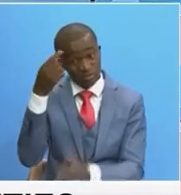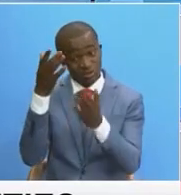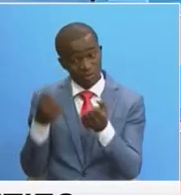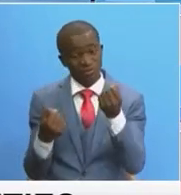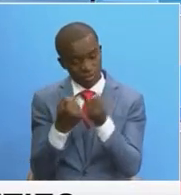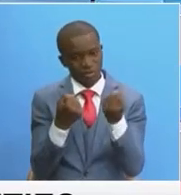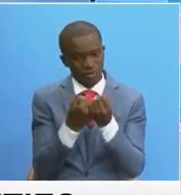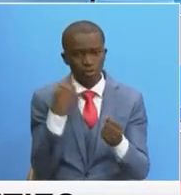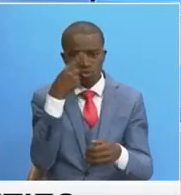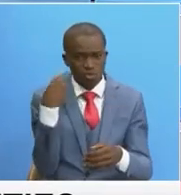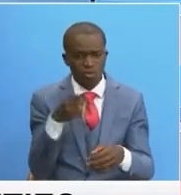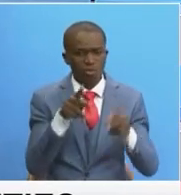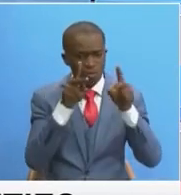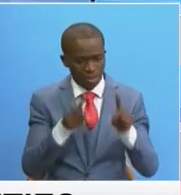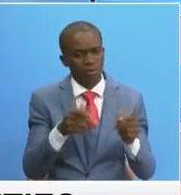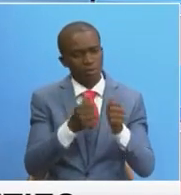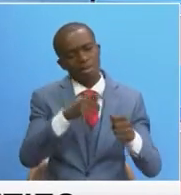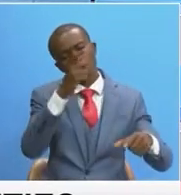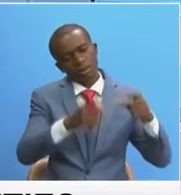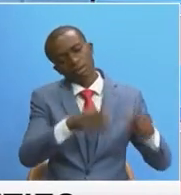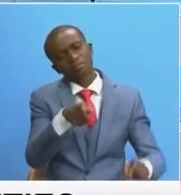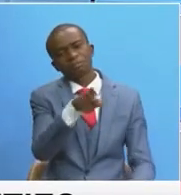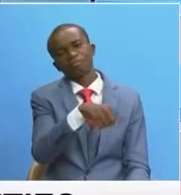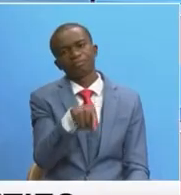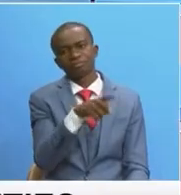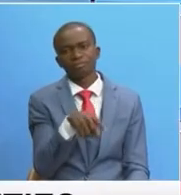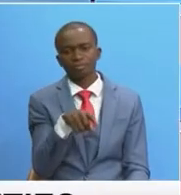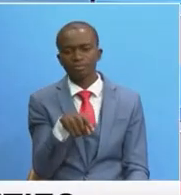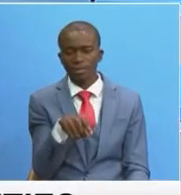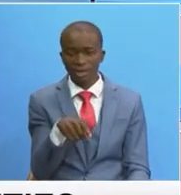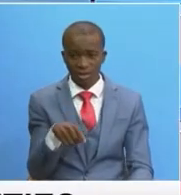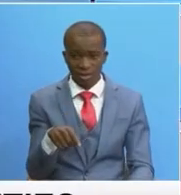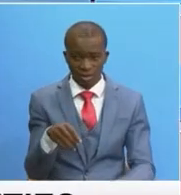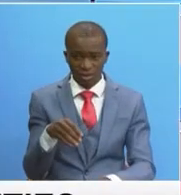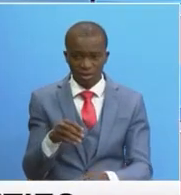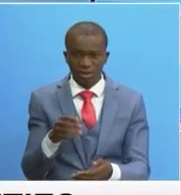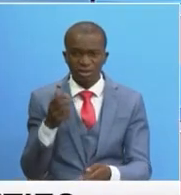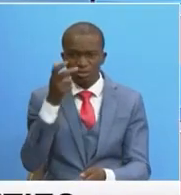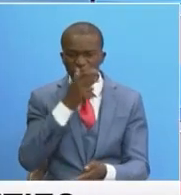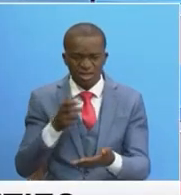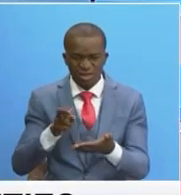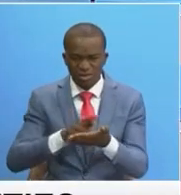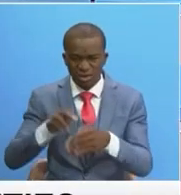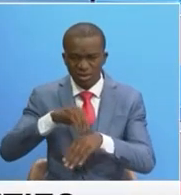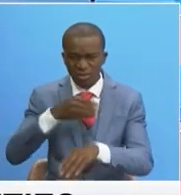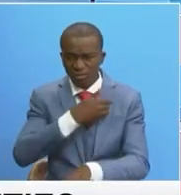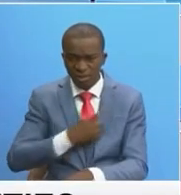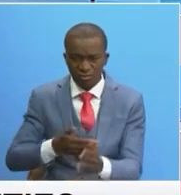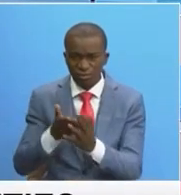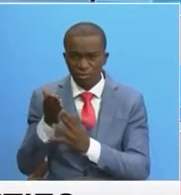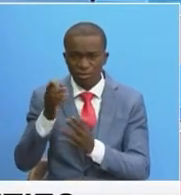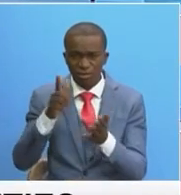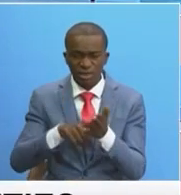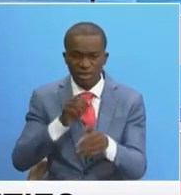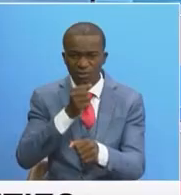required services they deserve. She was speaking in a speech read on her behalf by Lusaka District's work